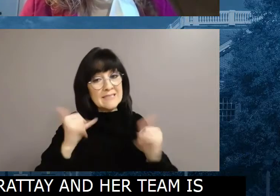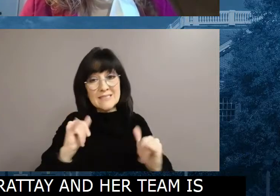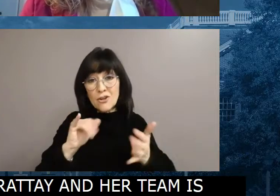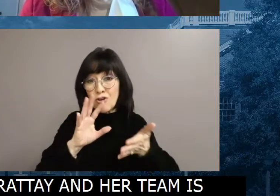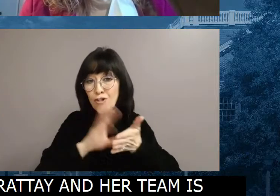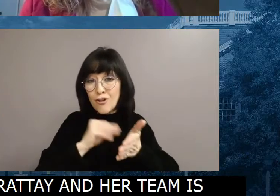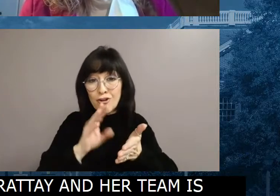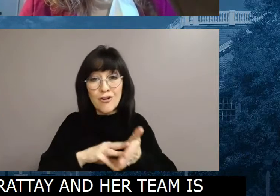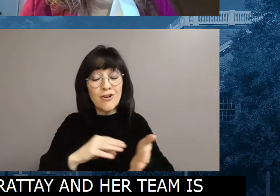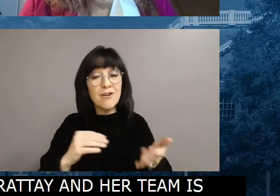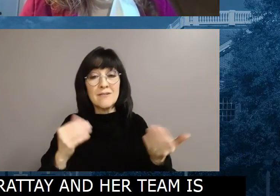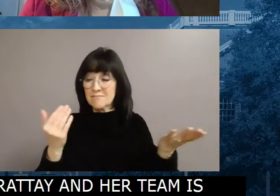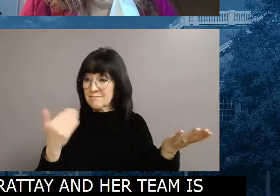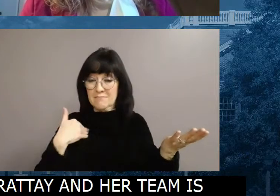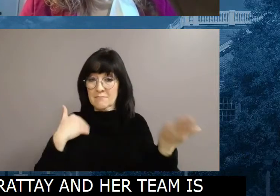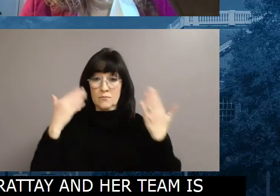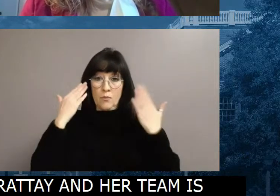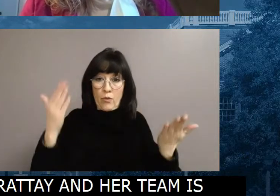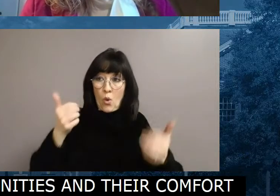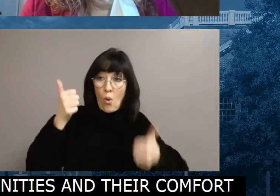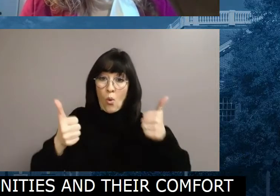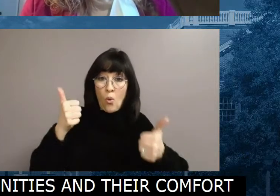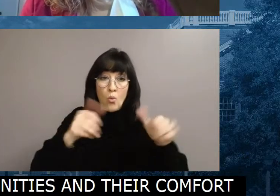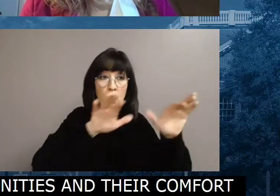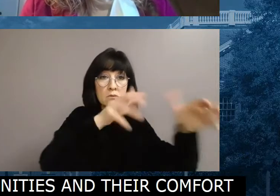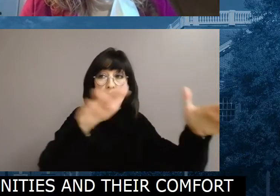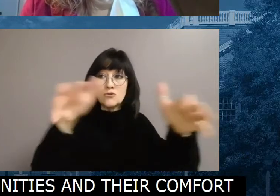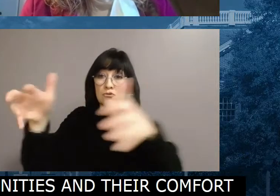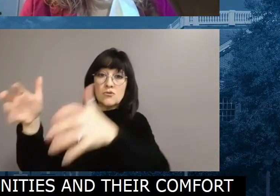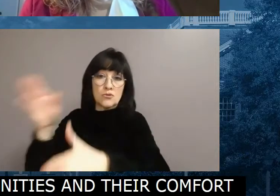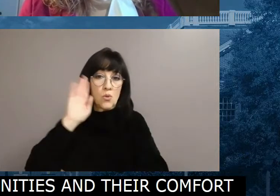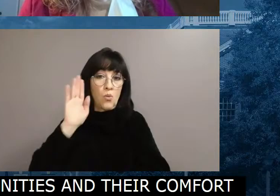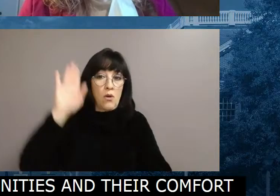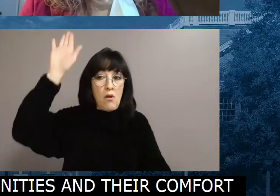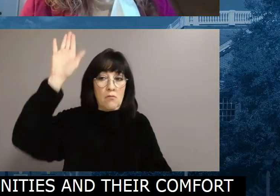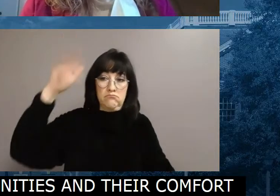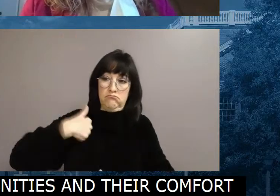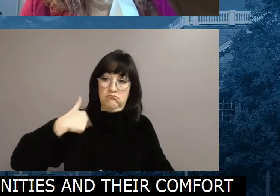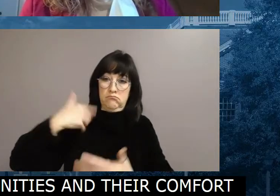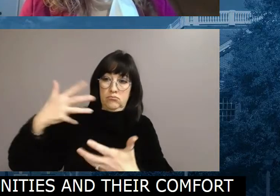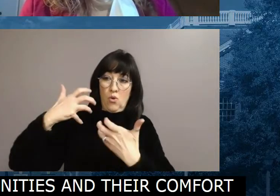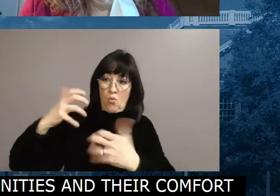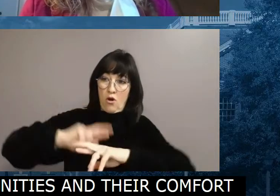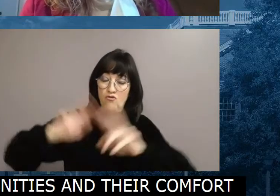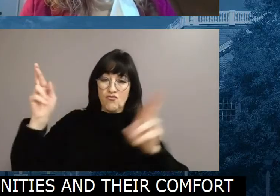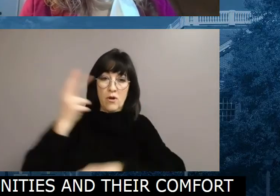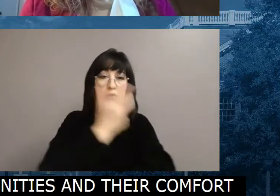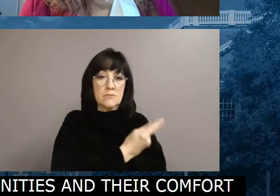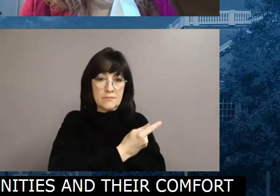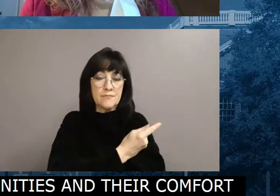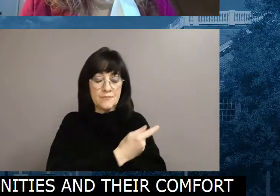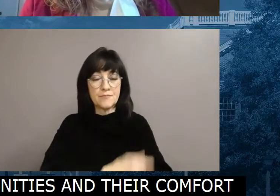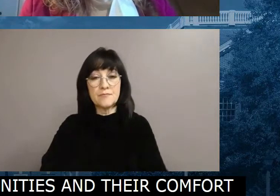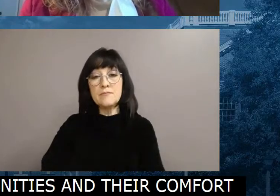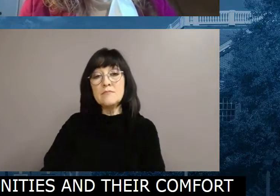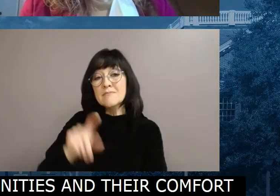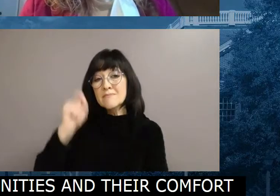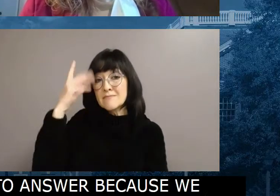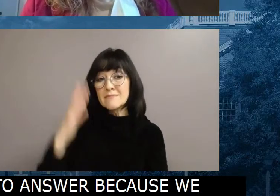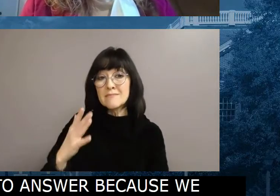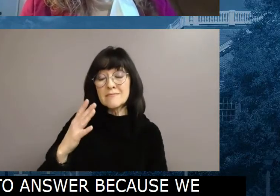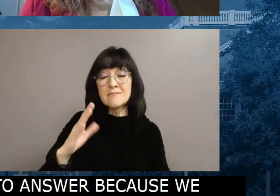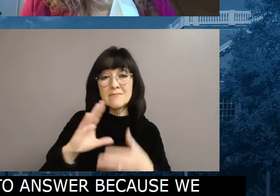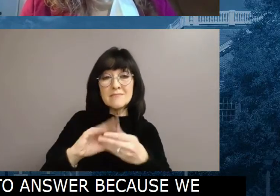population is that's raising their hand saying, I want a shot today. And Amy, an important consideration as well was